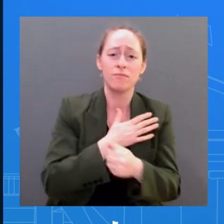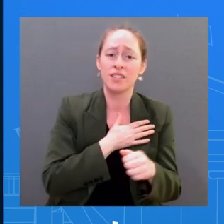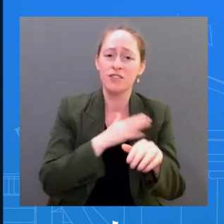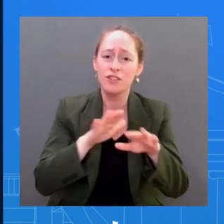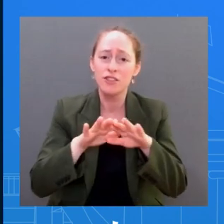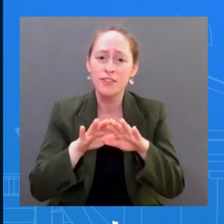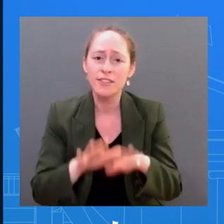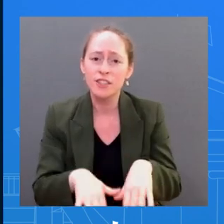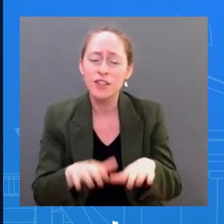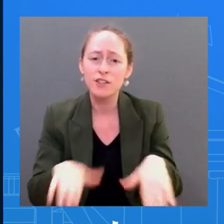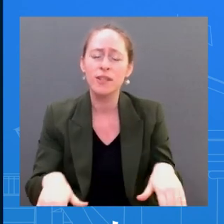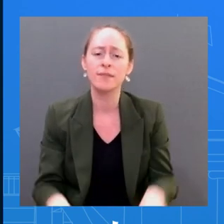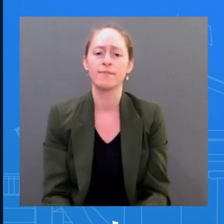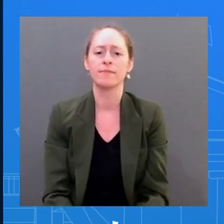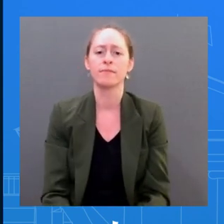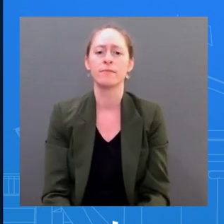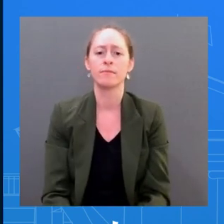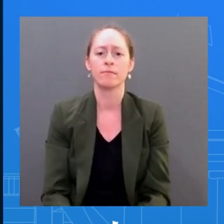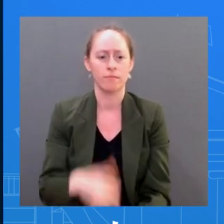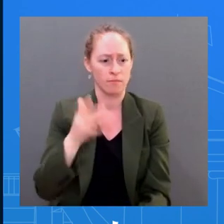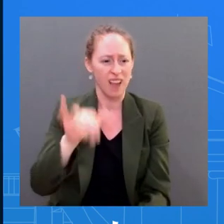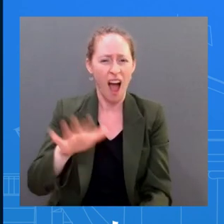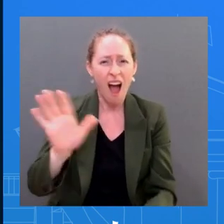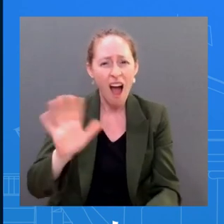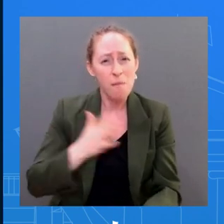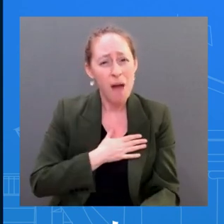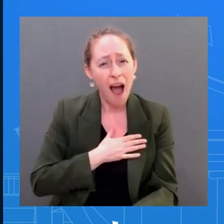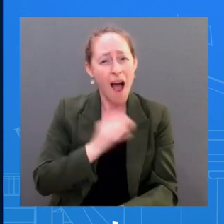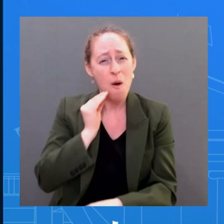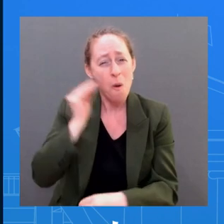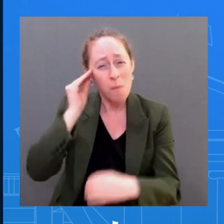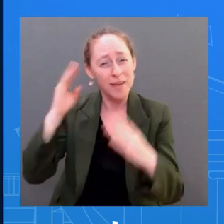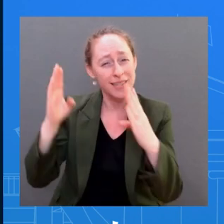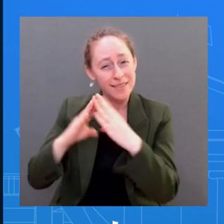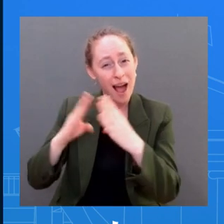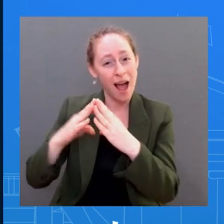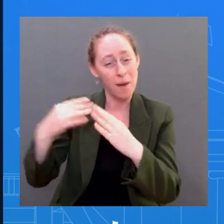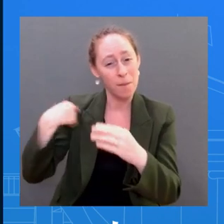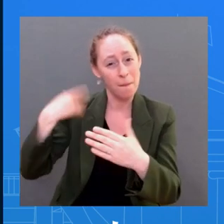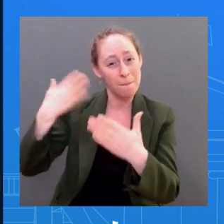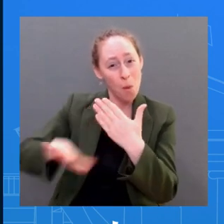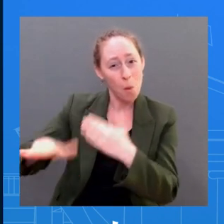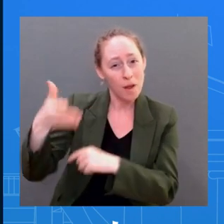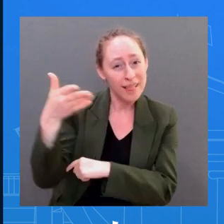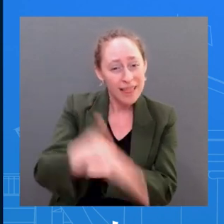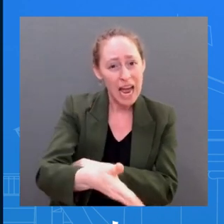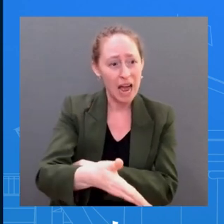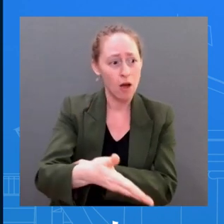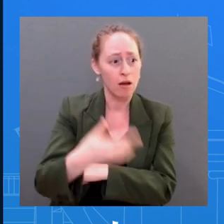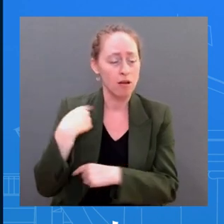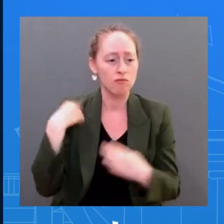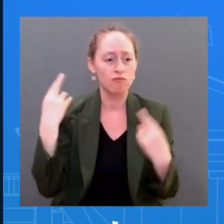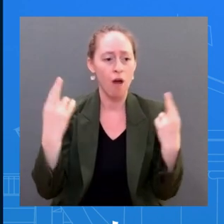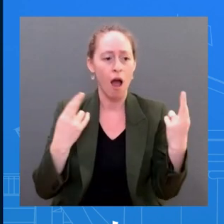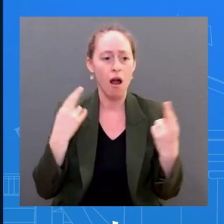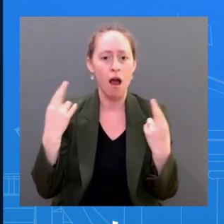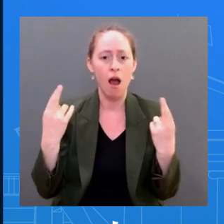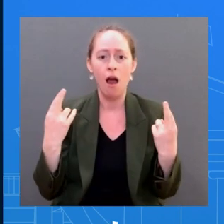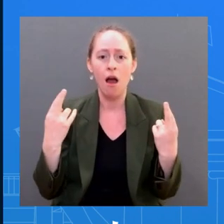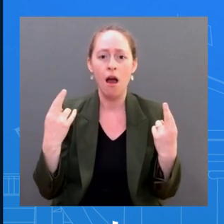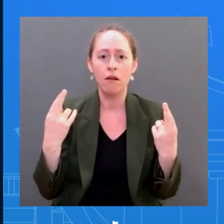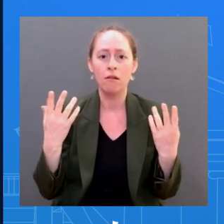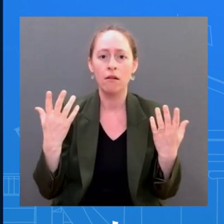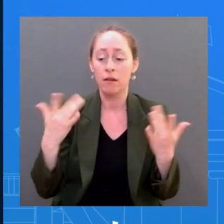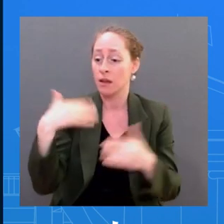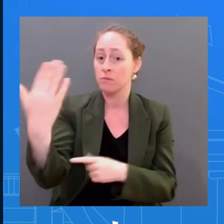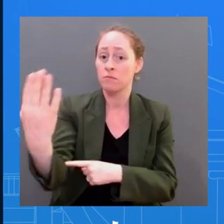in. So the next morning, Camilla, myself, and the kids, we loaded up the truck and we drove to Uvalde. And when we arrived a few